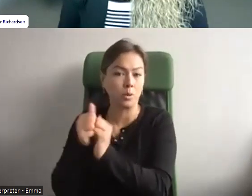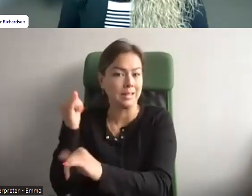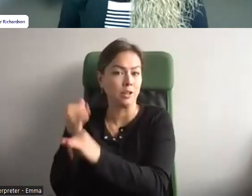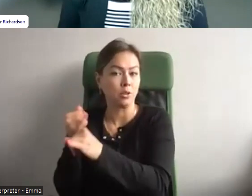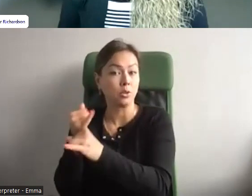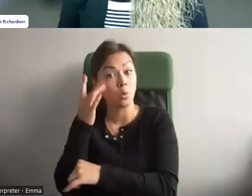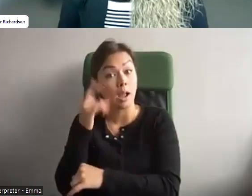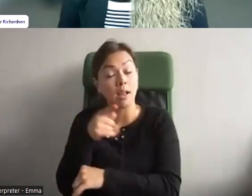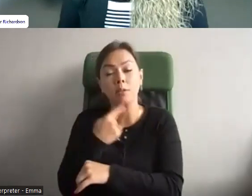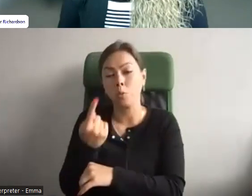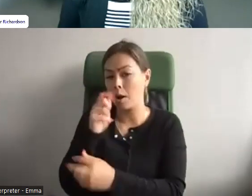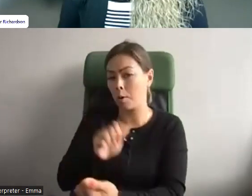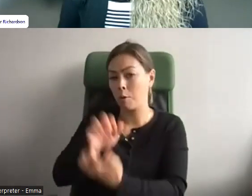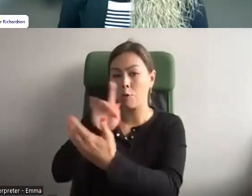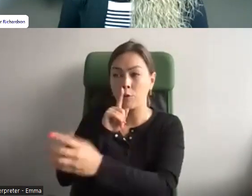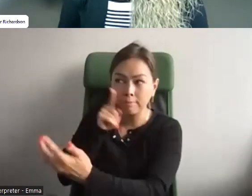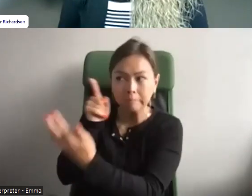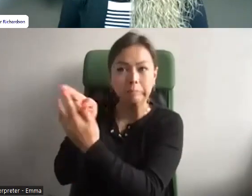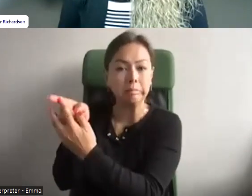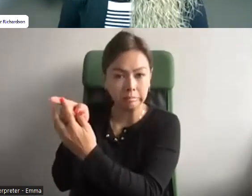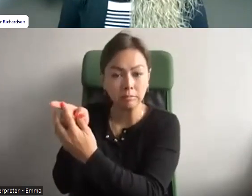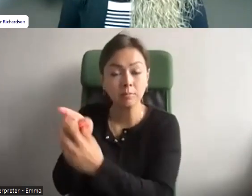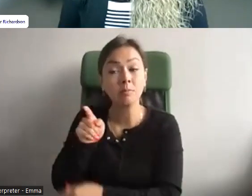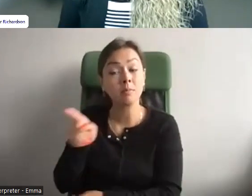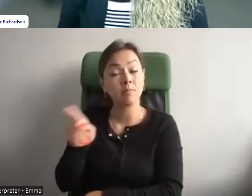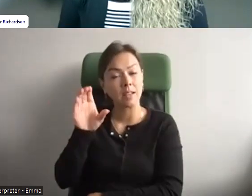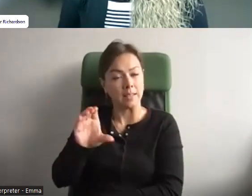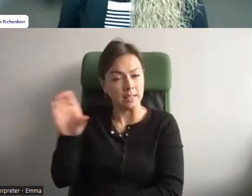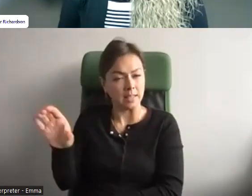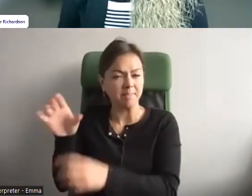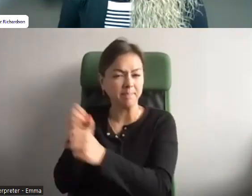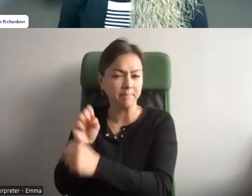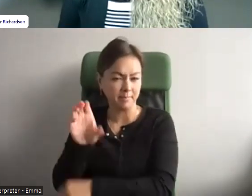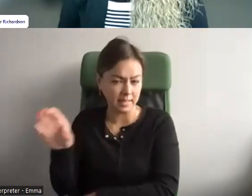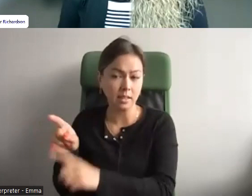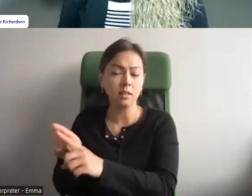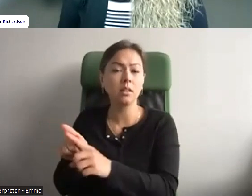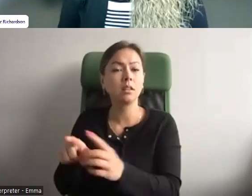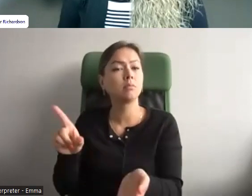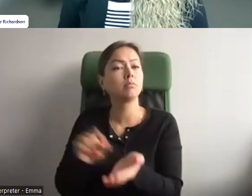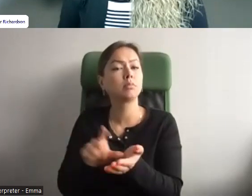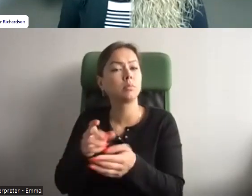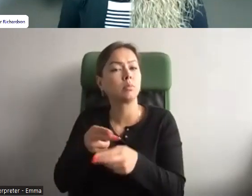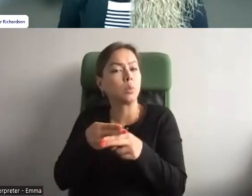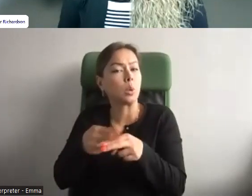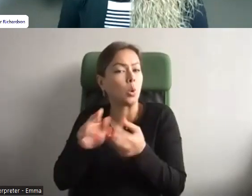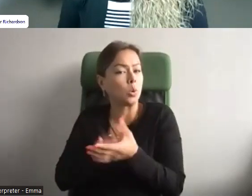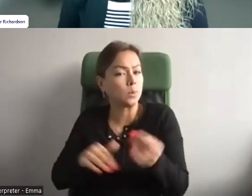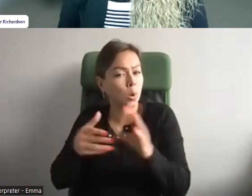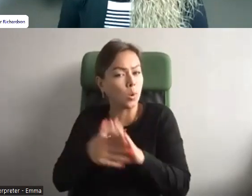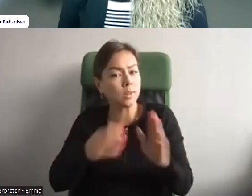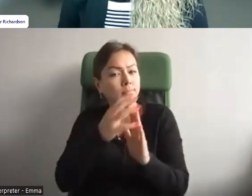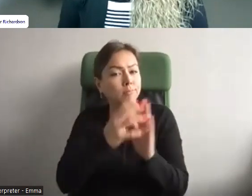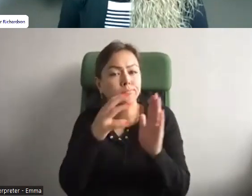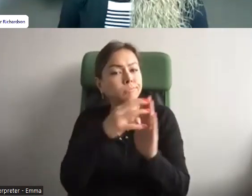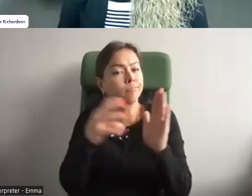voice. The Conversation Canada publishes short stories, and they have editors that help with making those